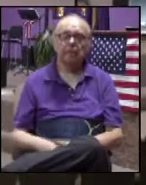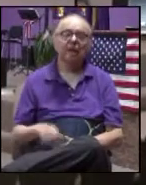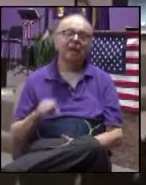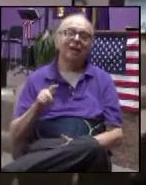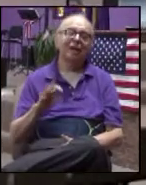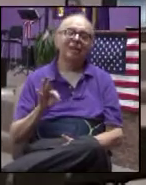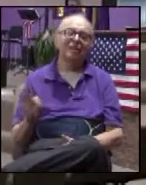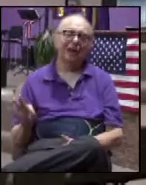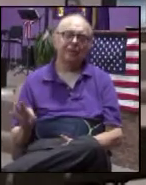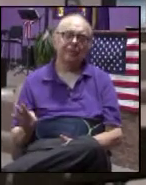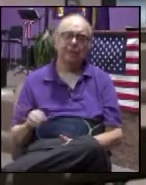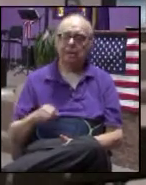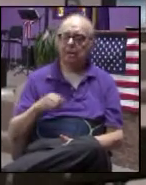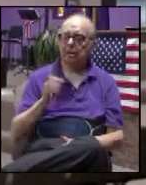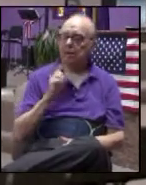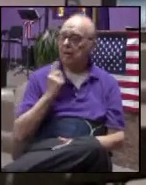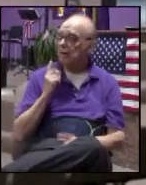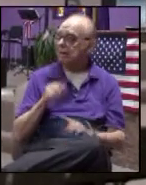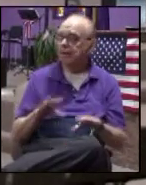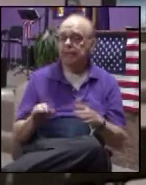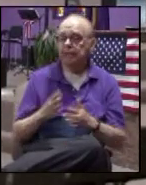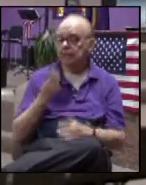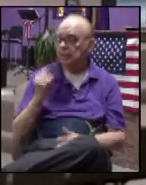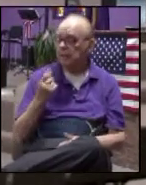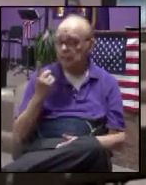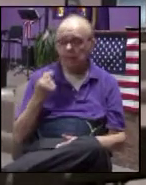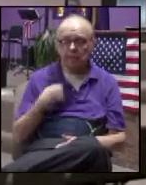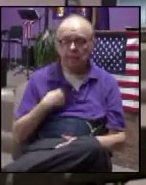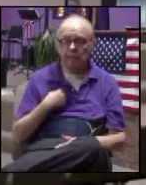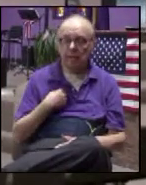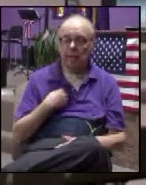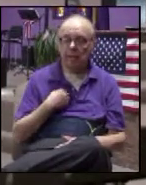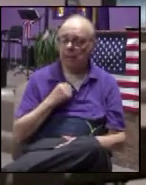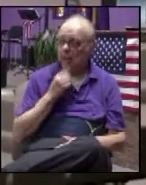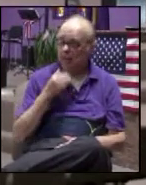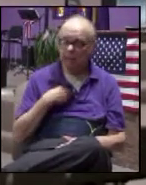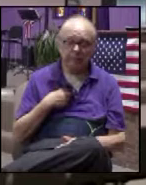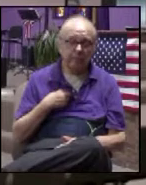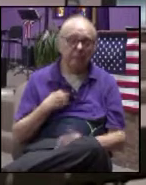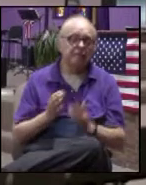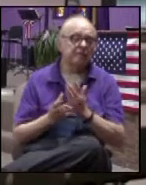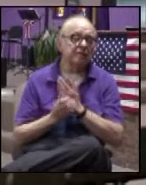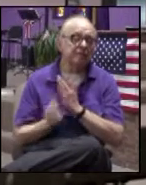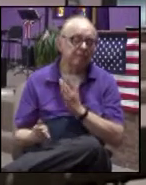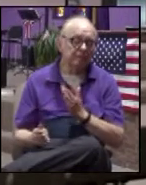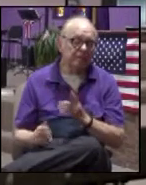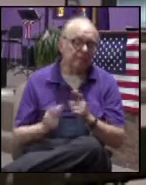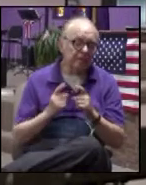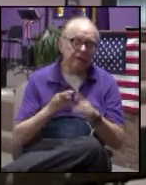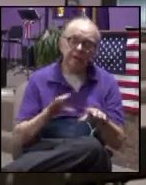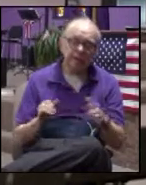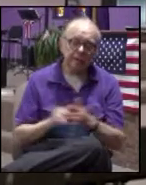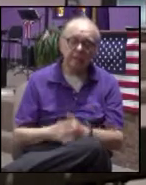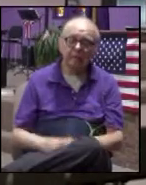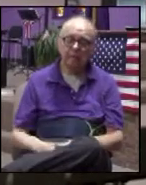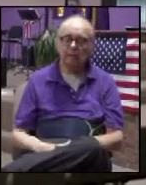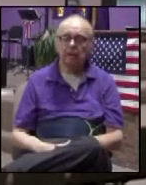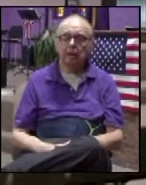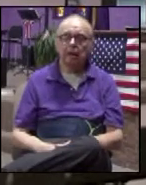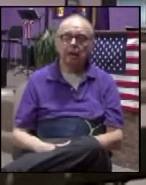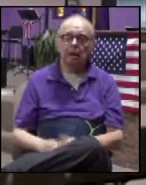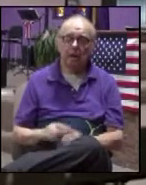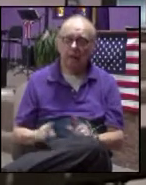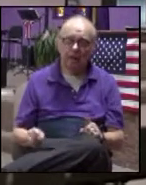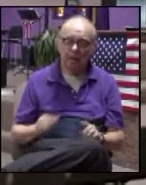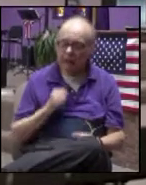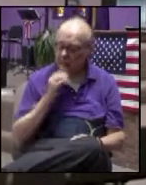And we say, God, I can't do this because you don't understand. I don't have the talents. I don't have the gifts. That's